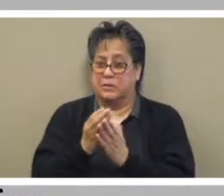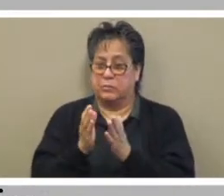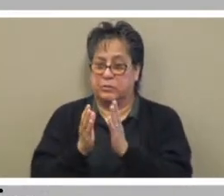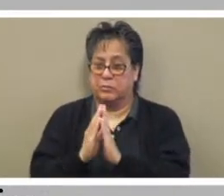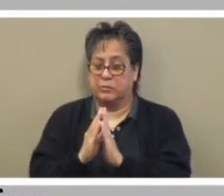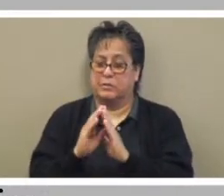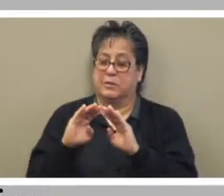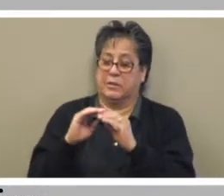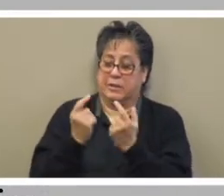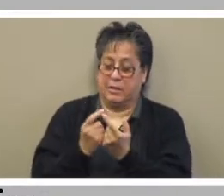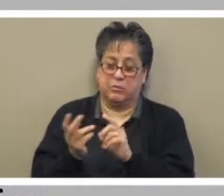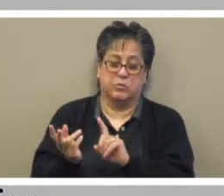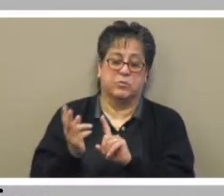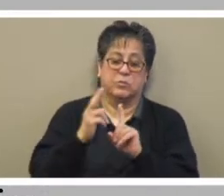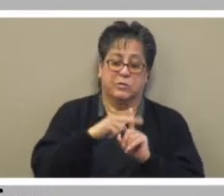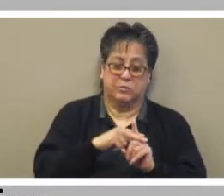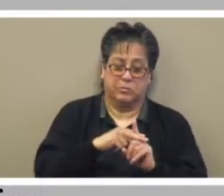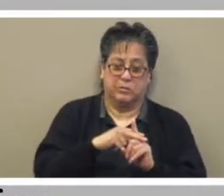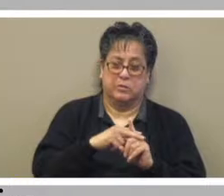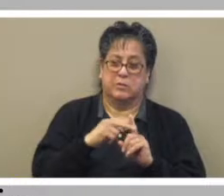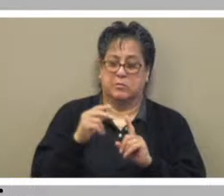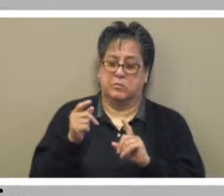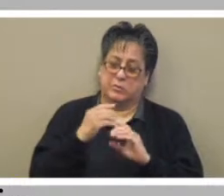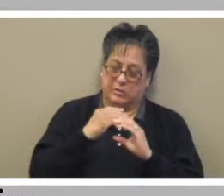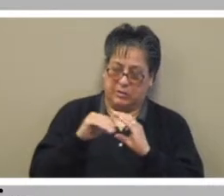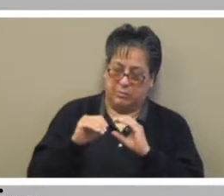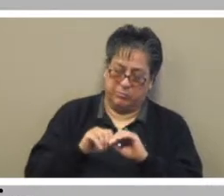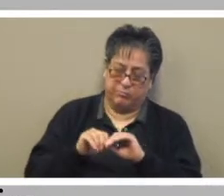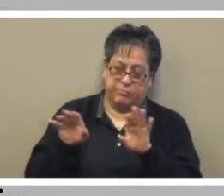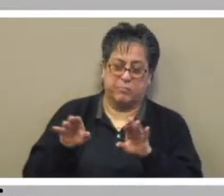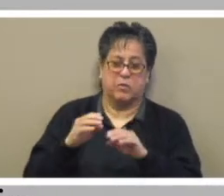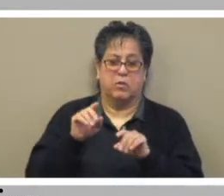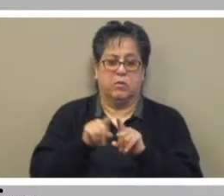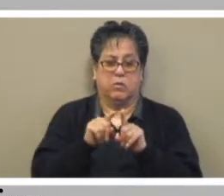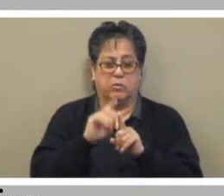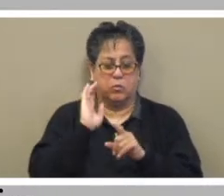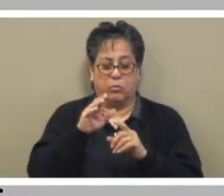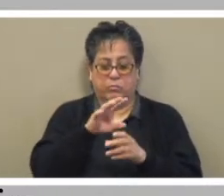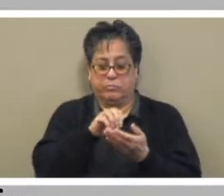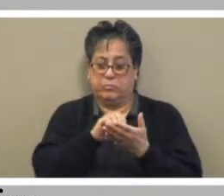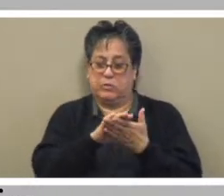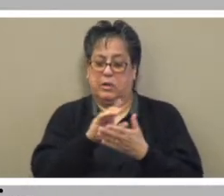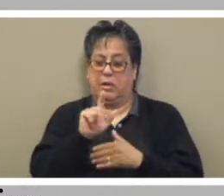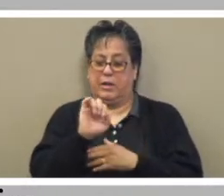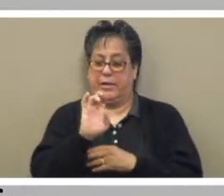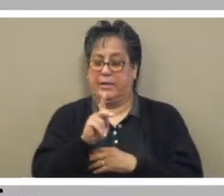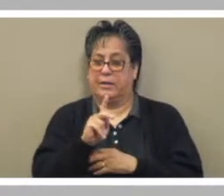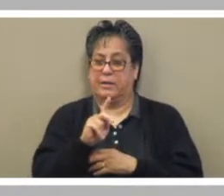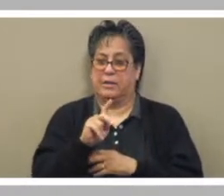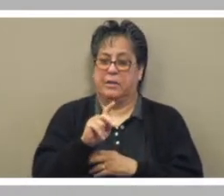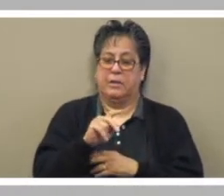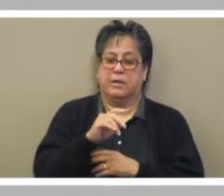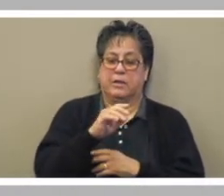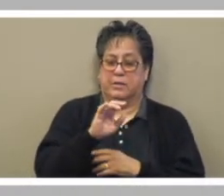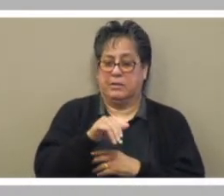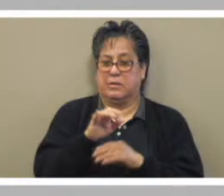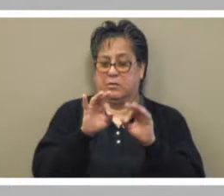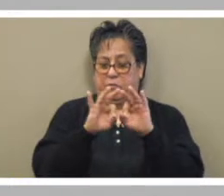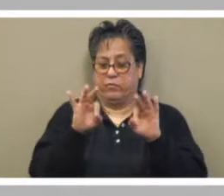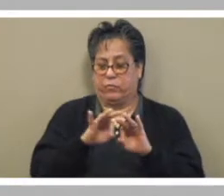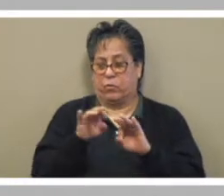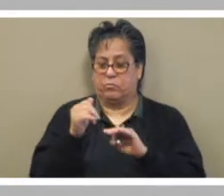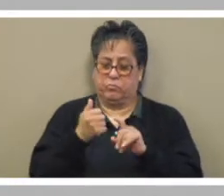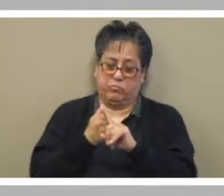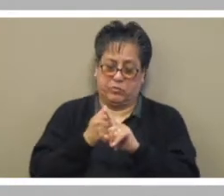council budget request will be submitting an email to you all. We'll receive, and it'll include the link, and it's on a seamless doc form that you'll be able to fill